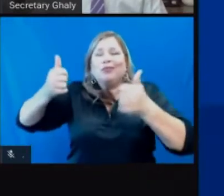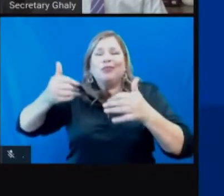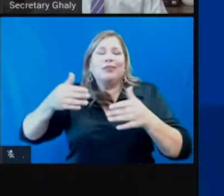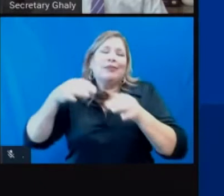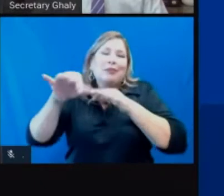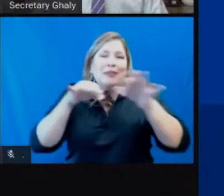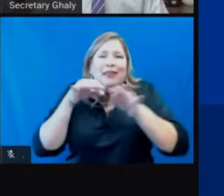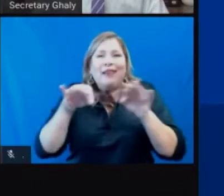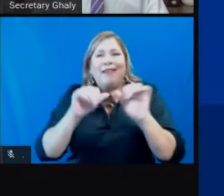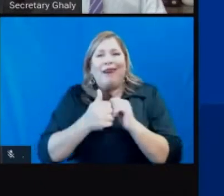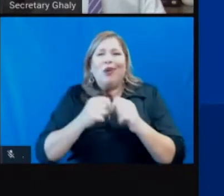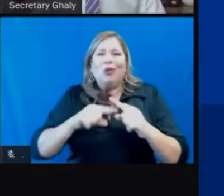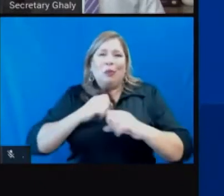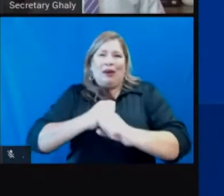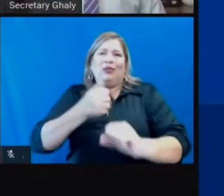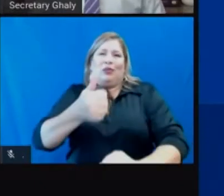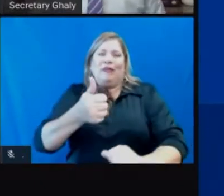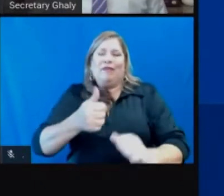now.